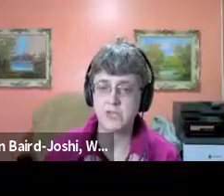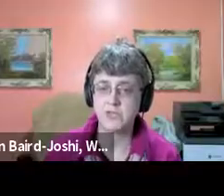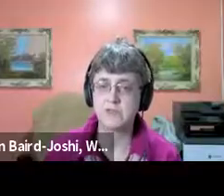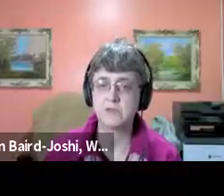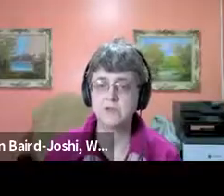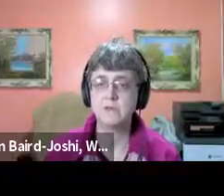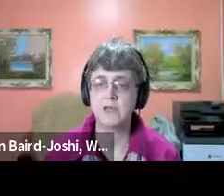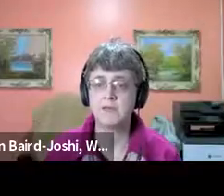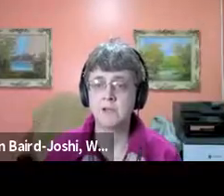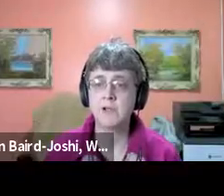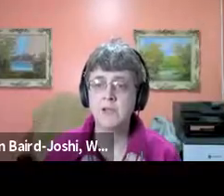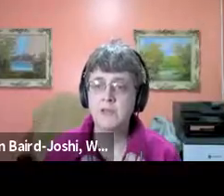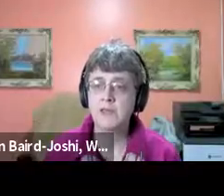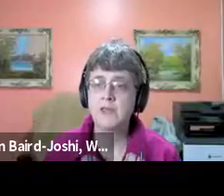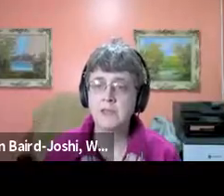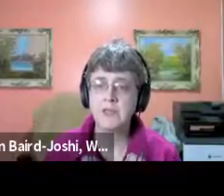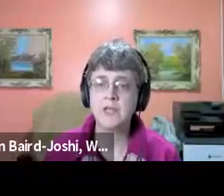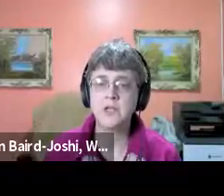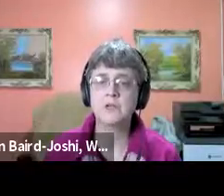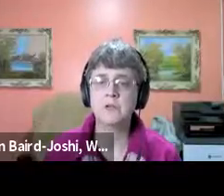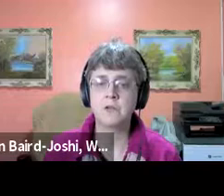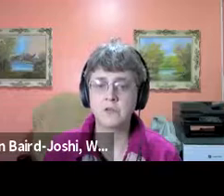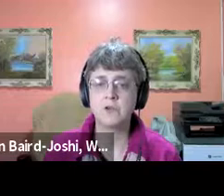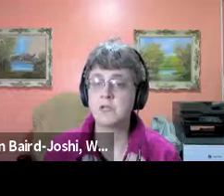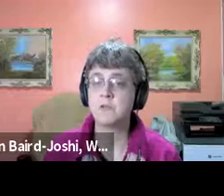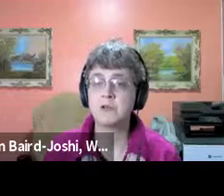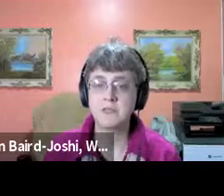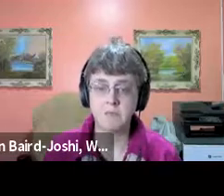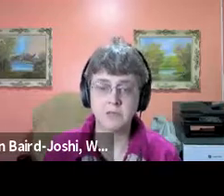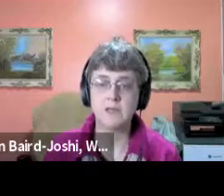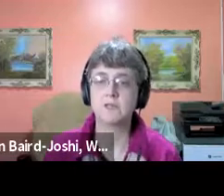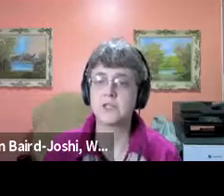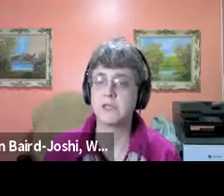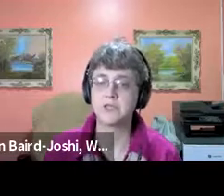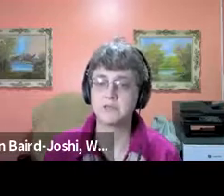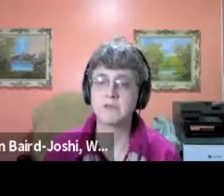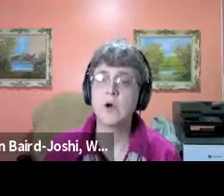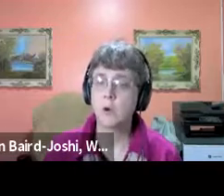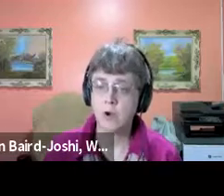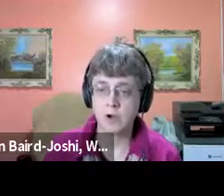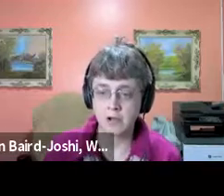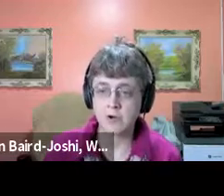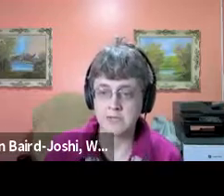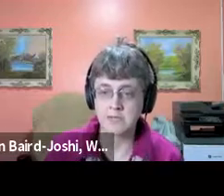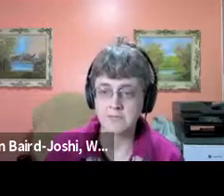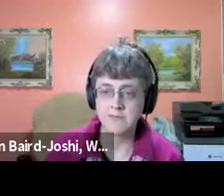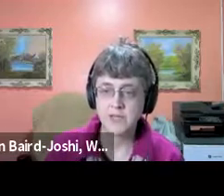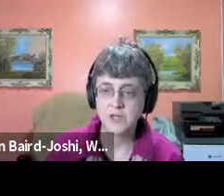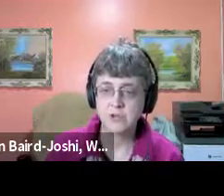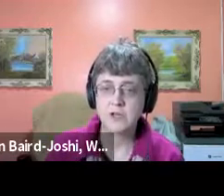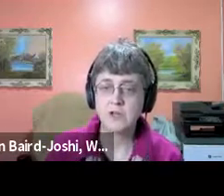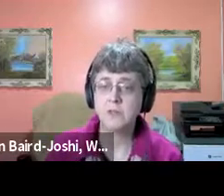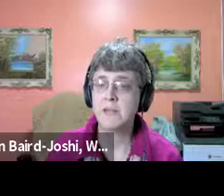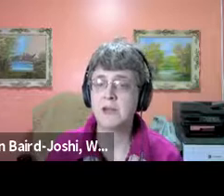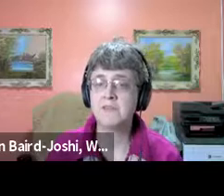of changes in student behavior that could indicate children and youth are experiencing mental health challenges or are in crisis.